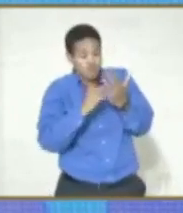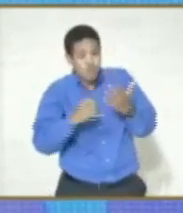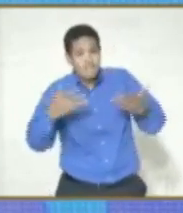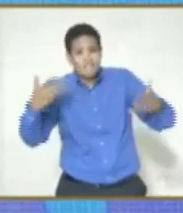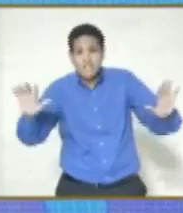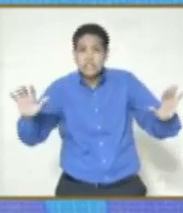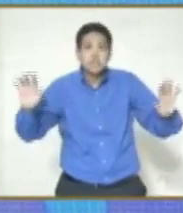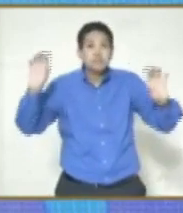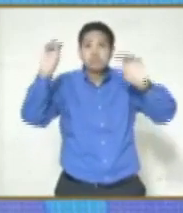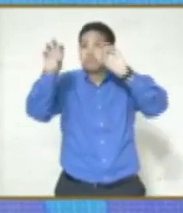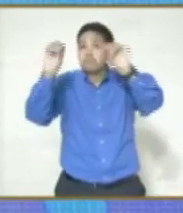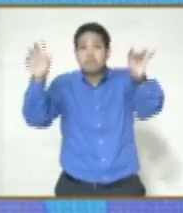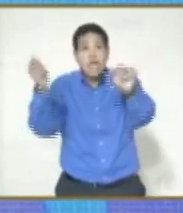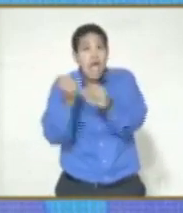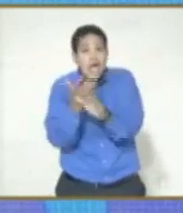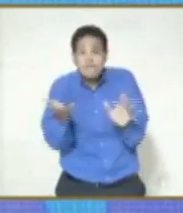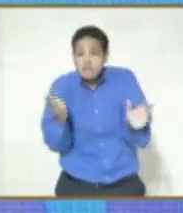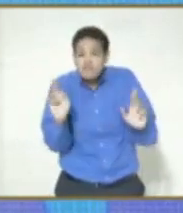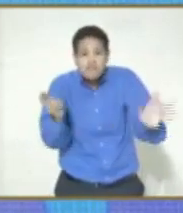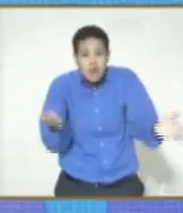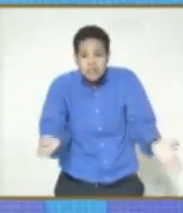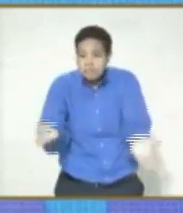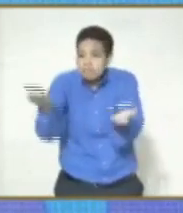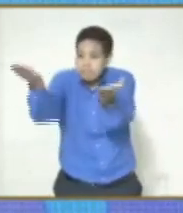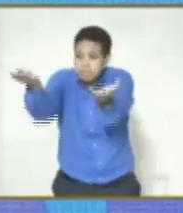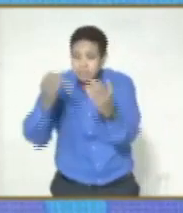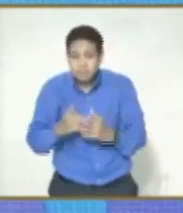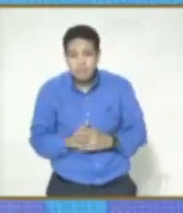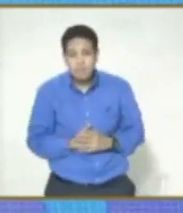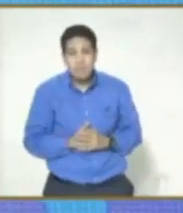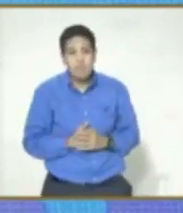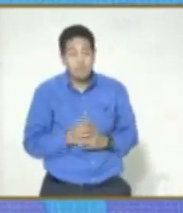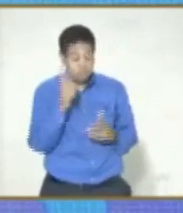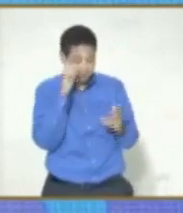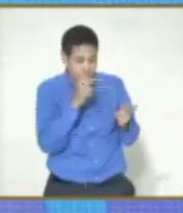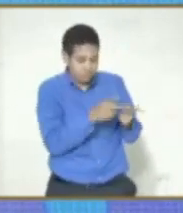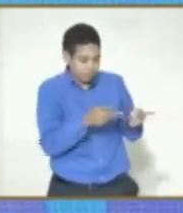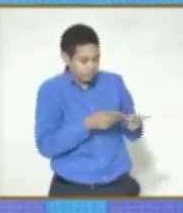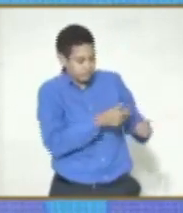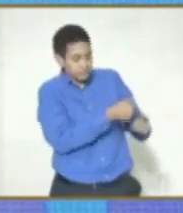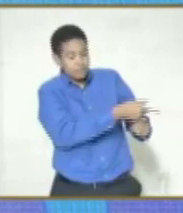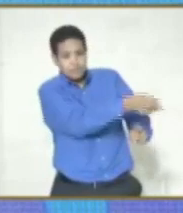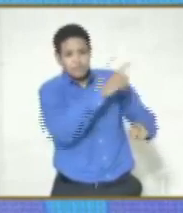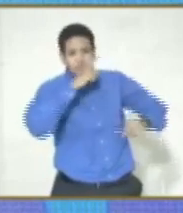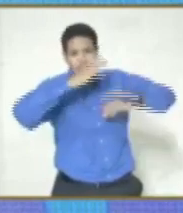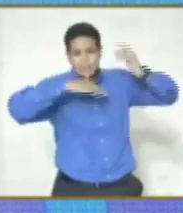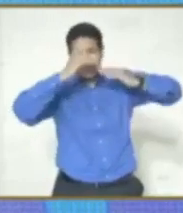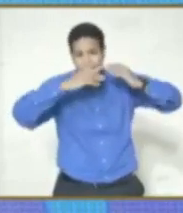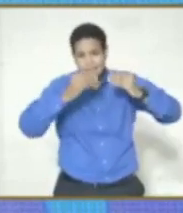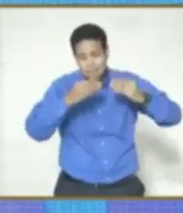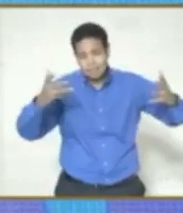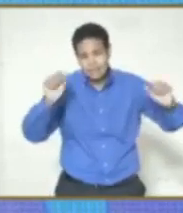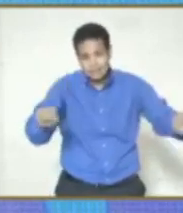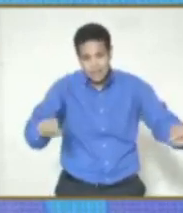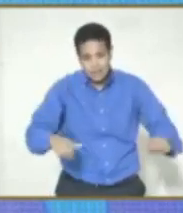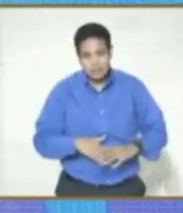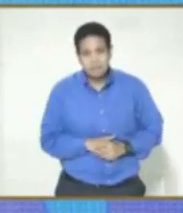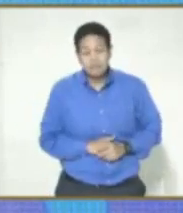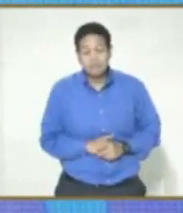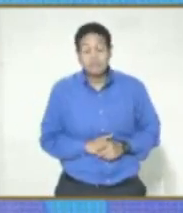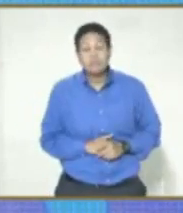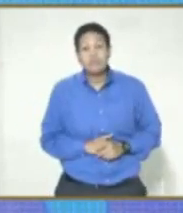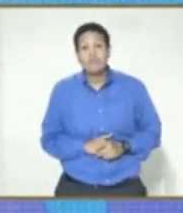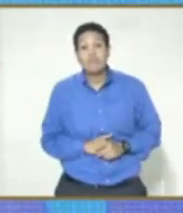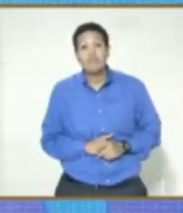completed, everything was put in place for the facility to be built. I left